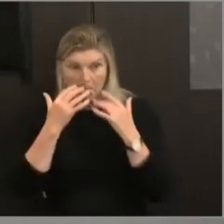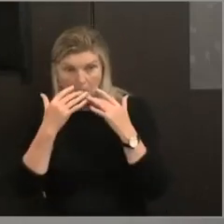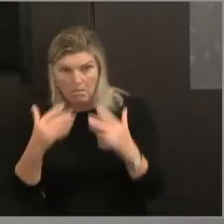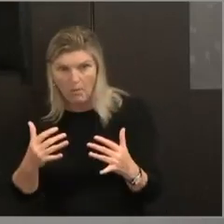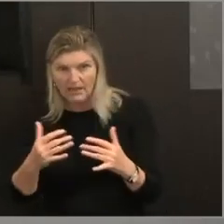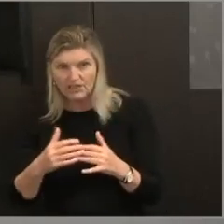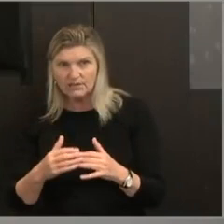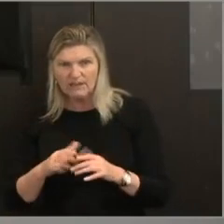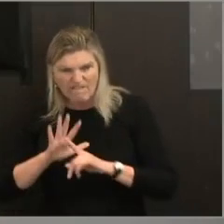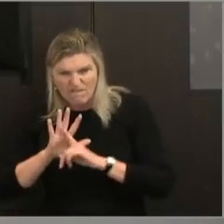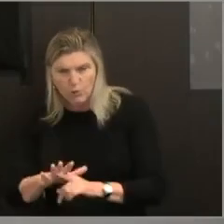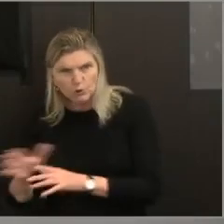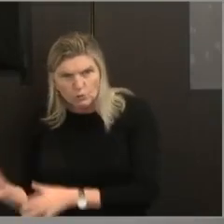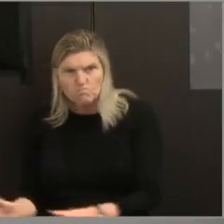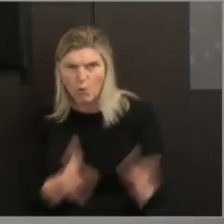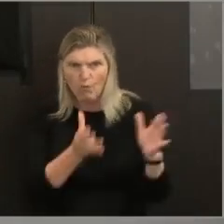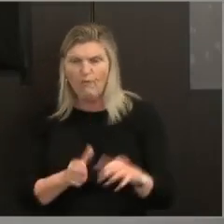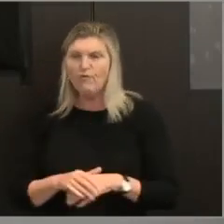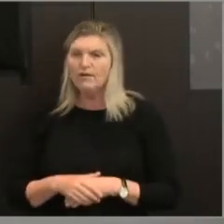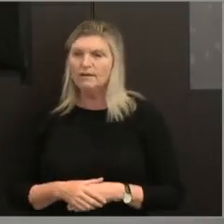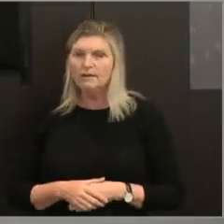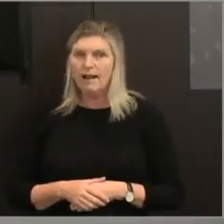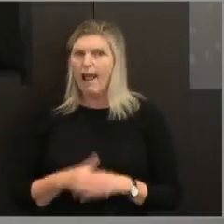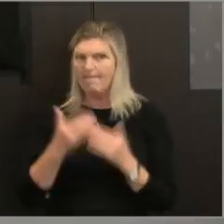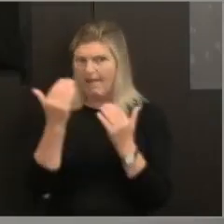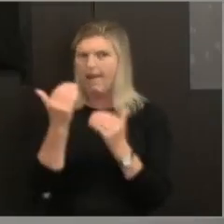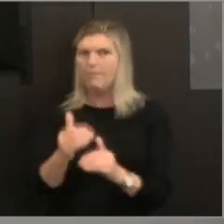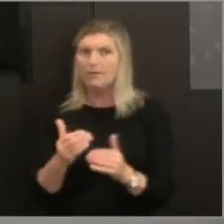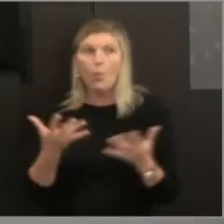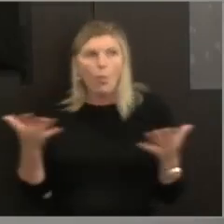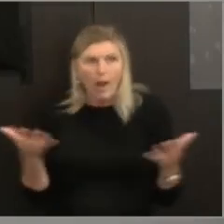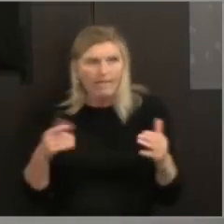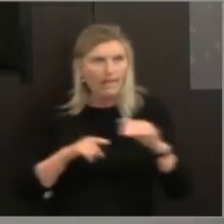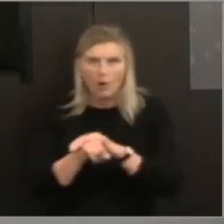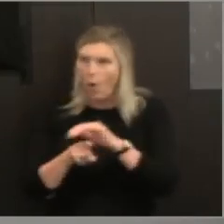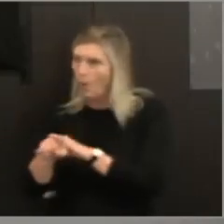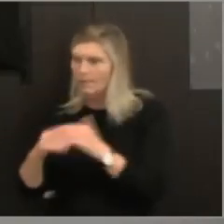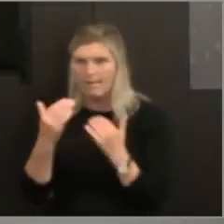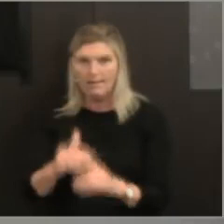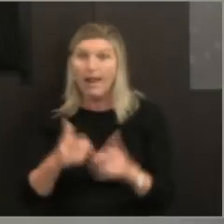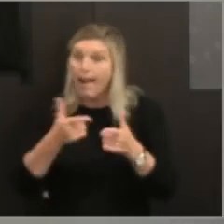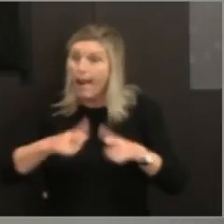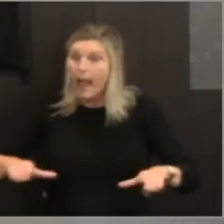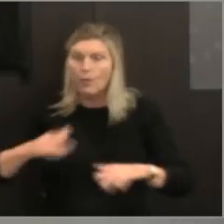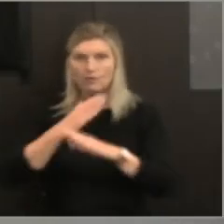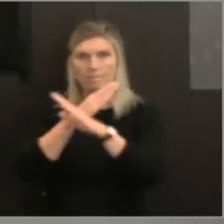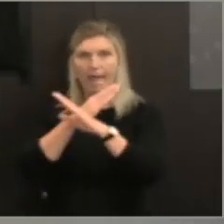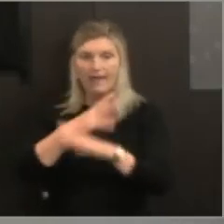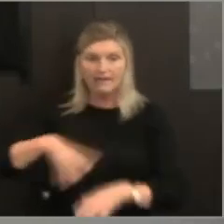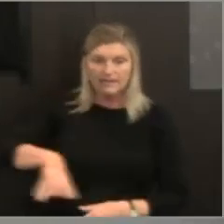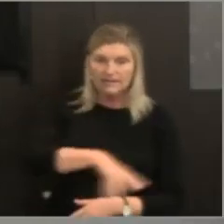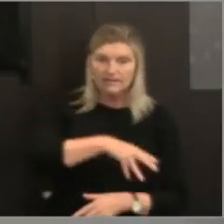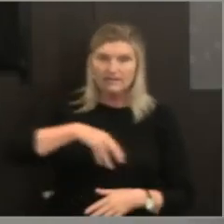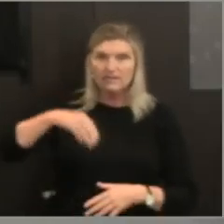forcibly transferred and their movement is restricted. Languages are banned, spiritual leaders